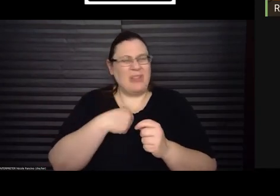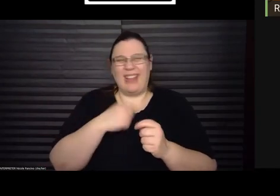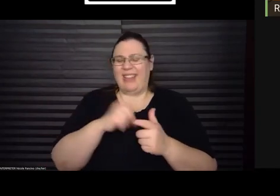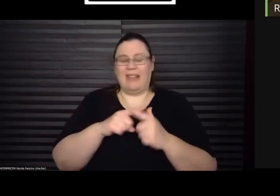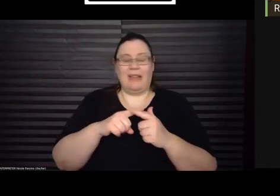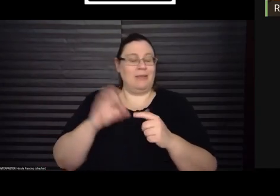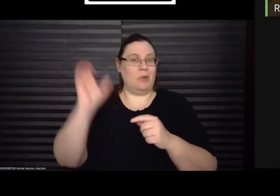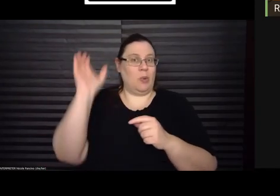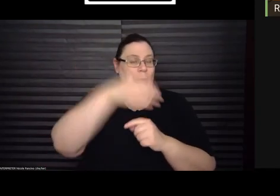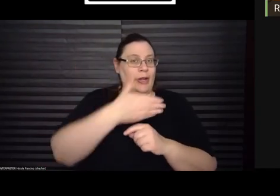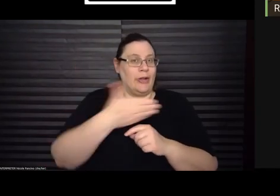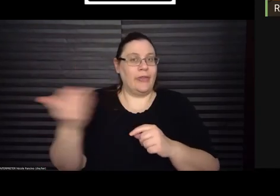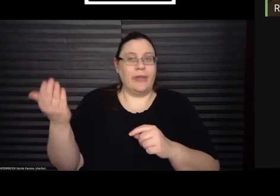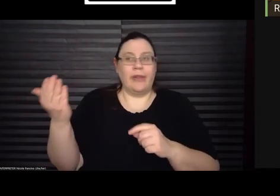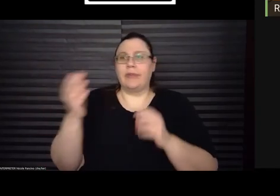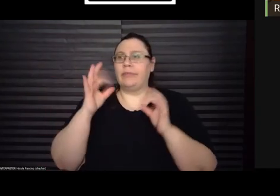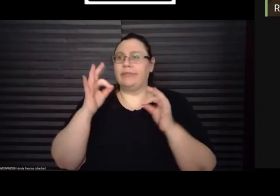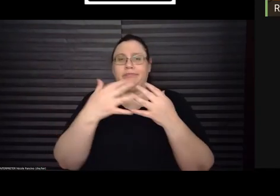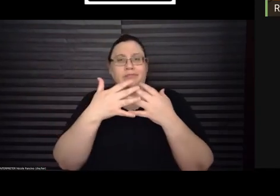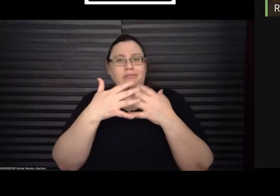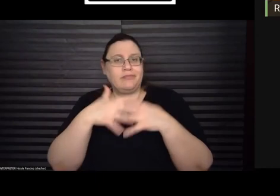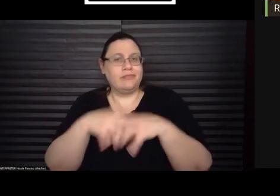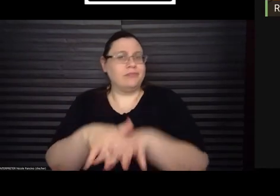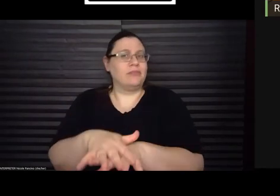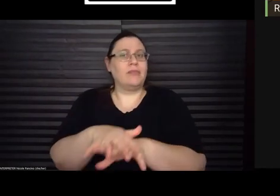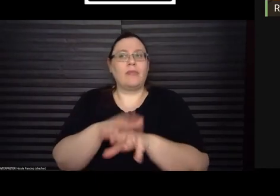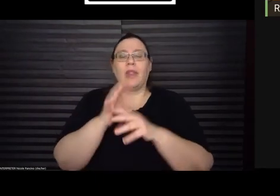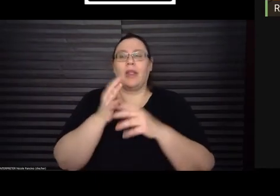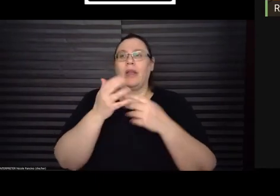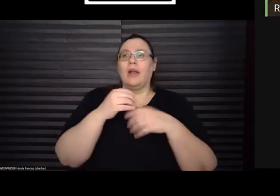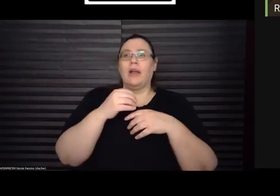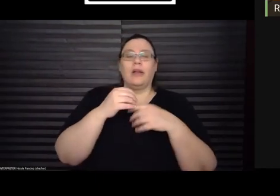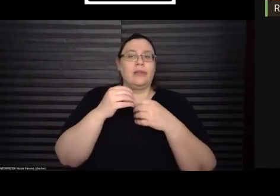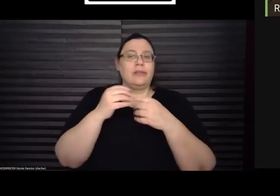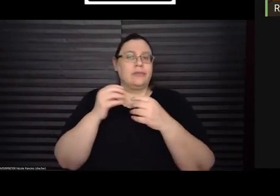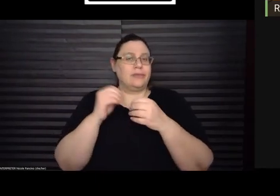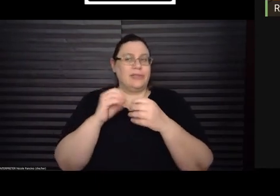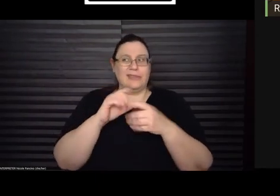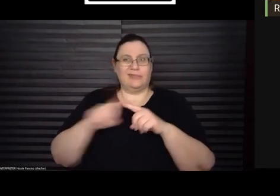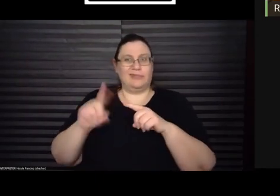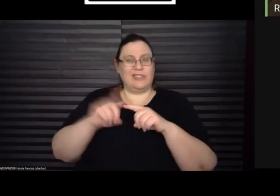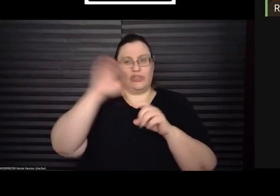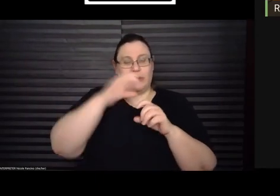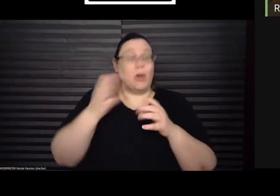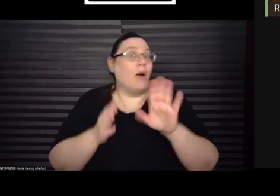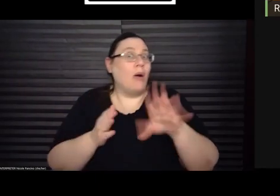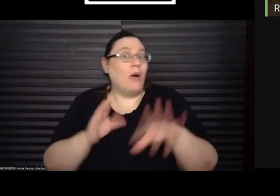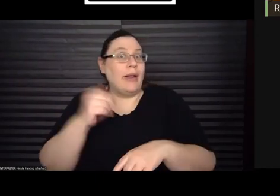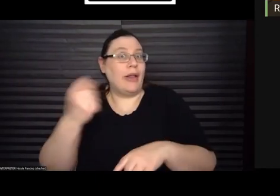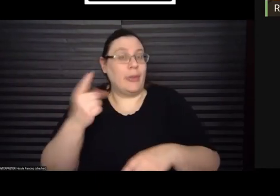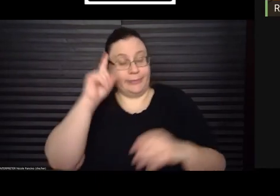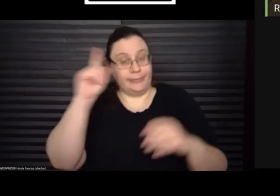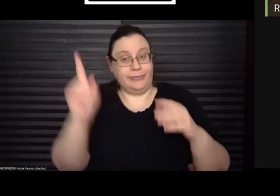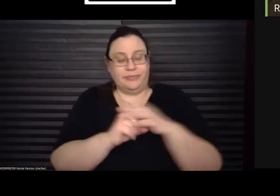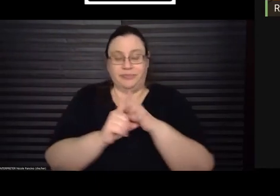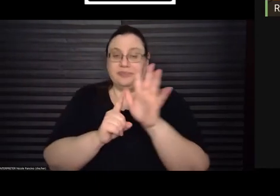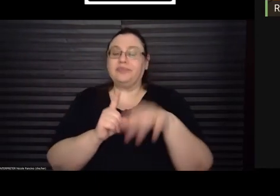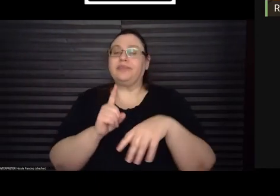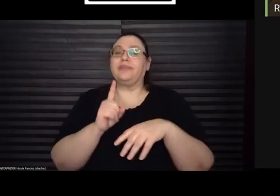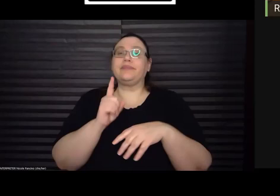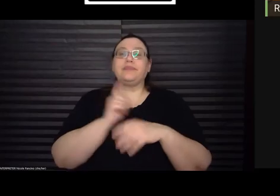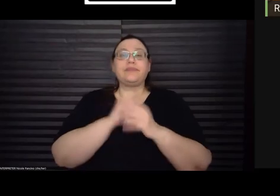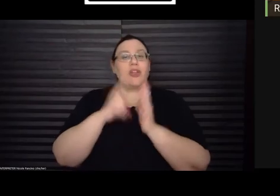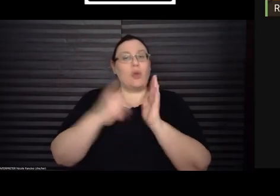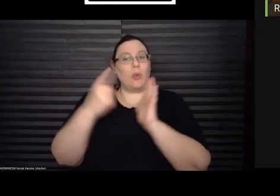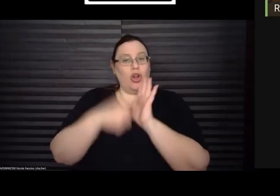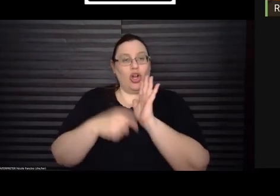there were these weird things that kind of dovetailed, you know, in strange ways. Oh, one other one.